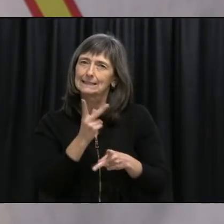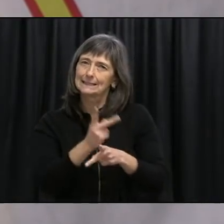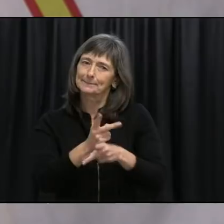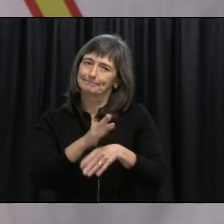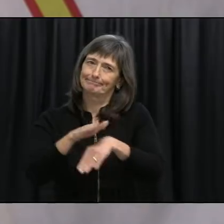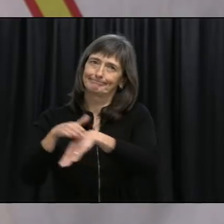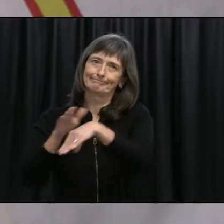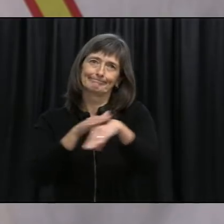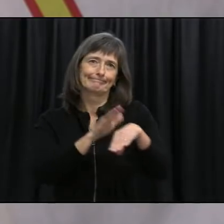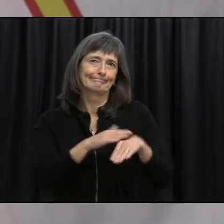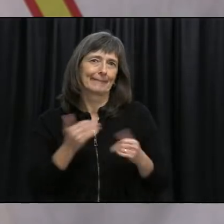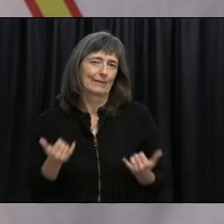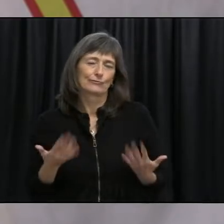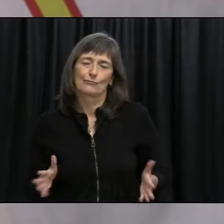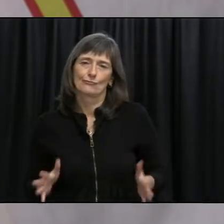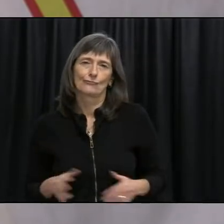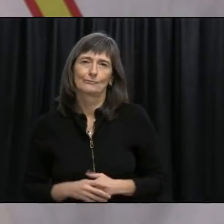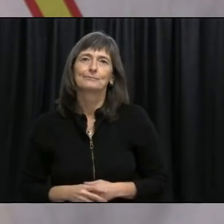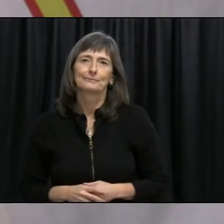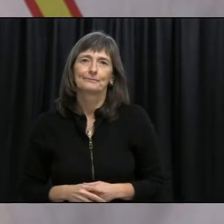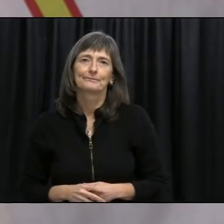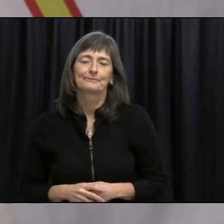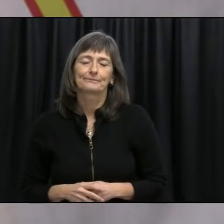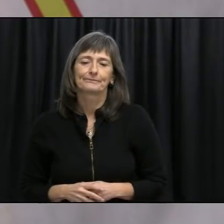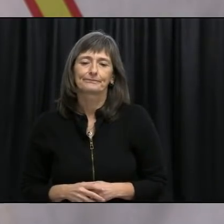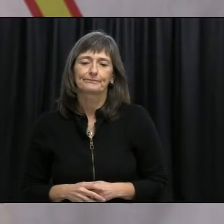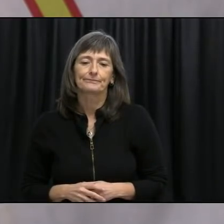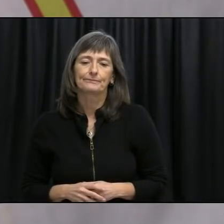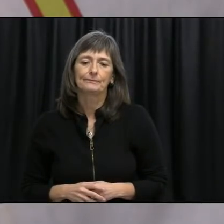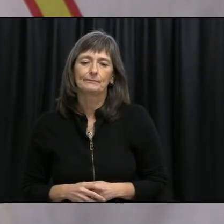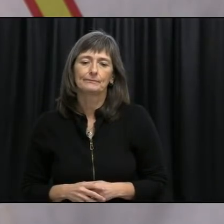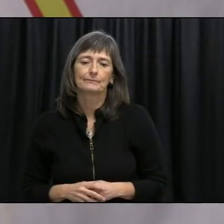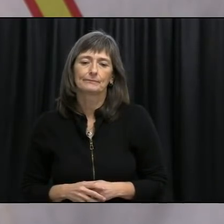to reduce the risk as much as possible.